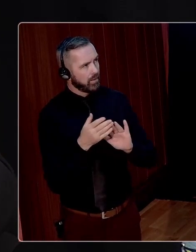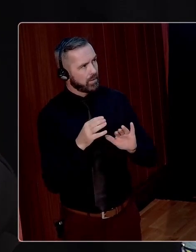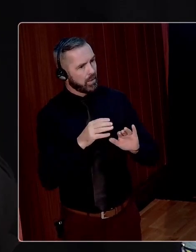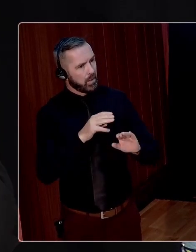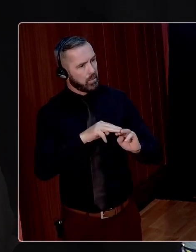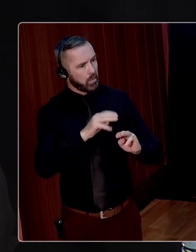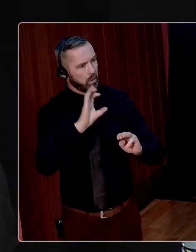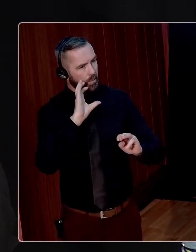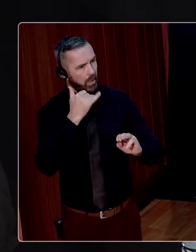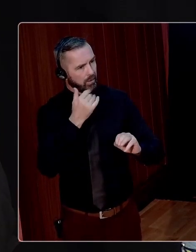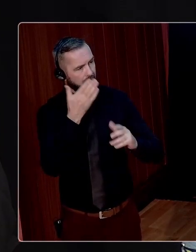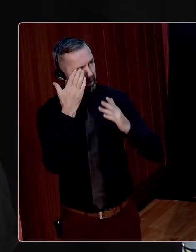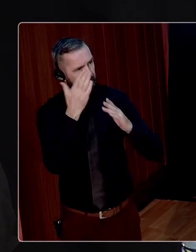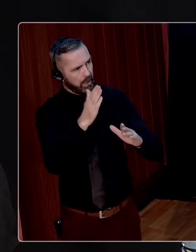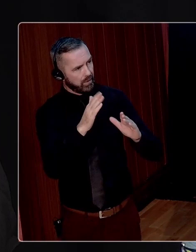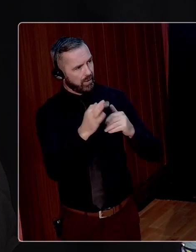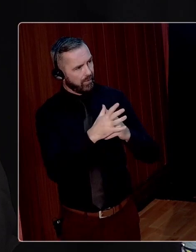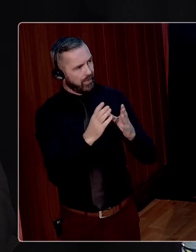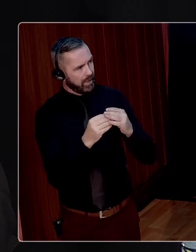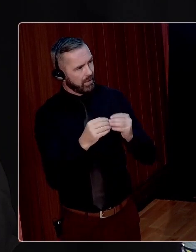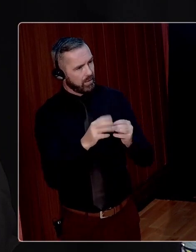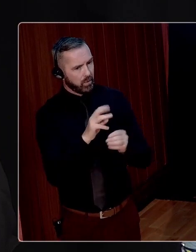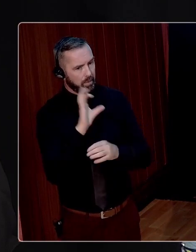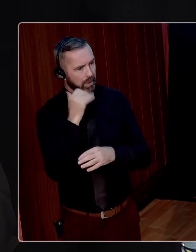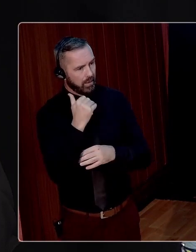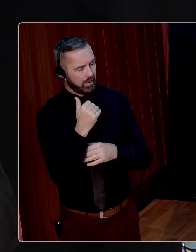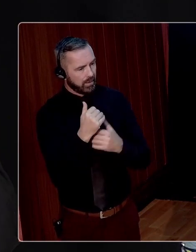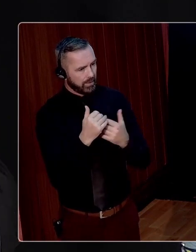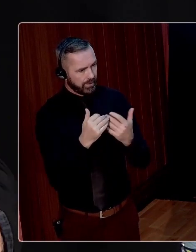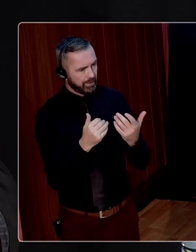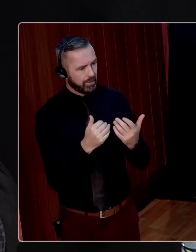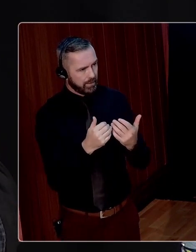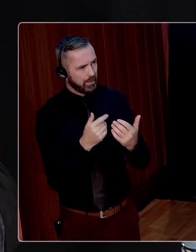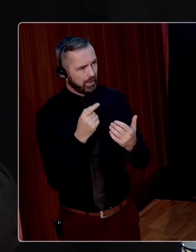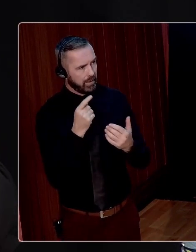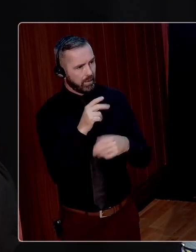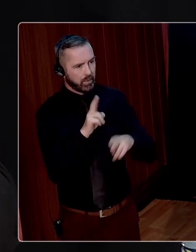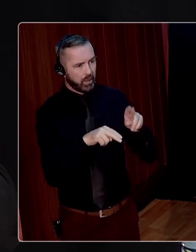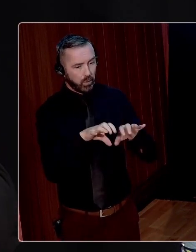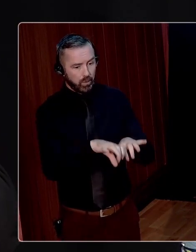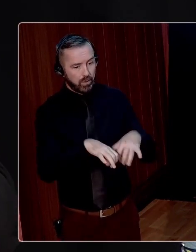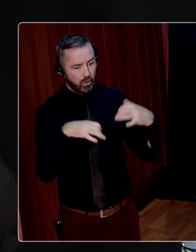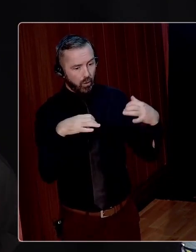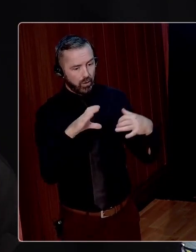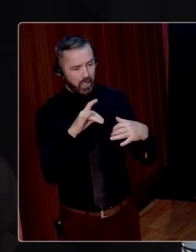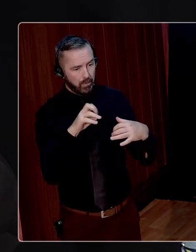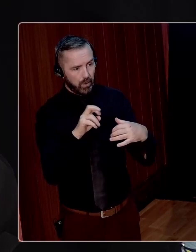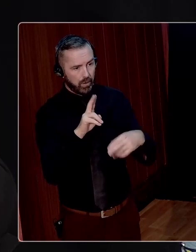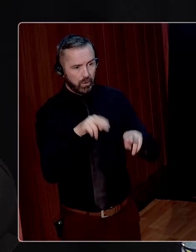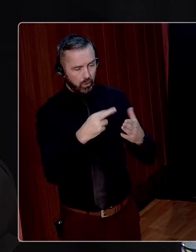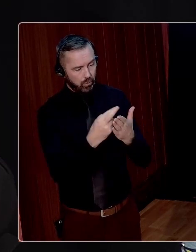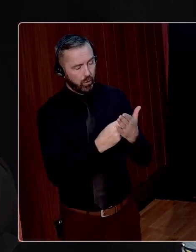just the appearance of things, because keep an appearance of things because it was a chamber, it was a new Dáil chamber with new